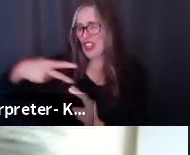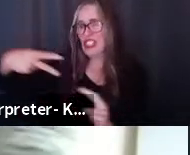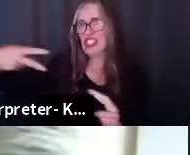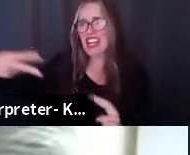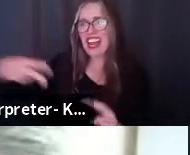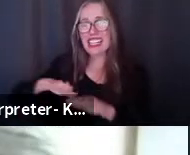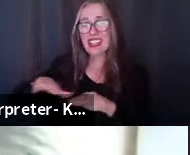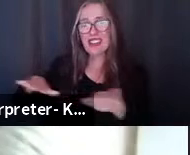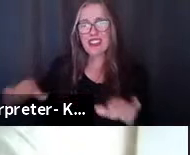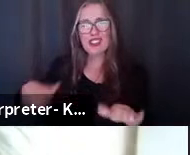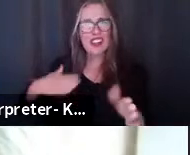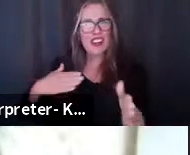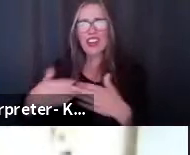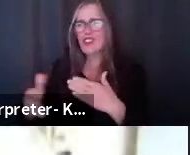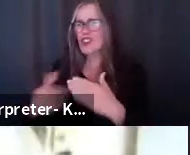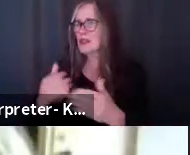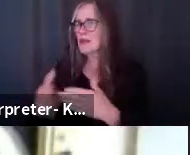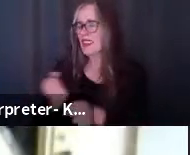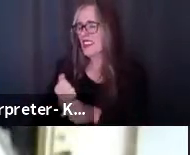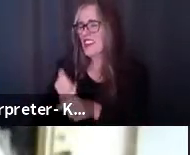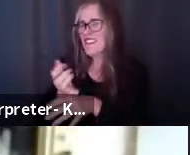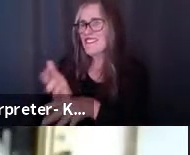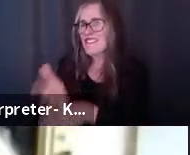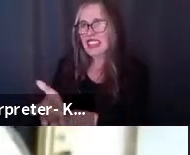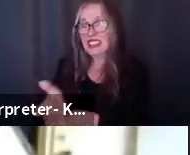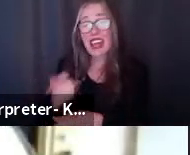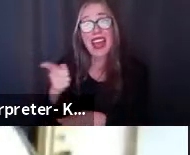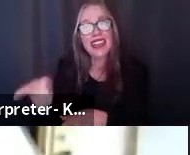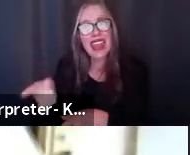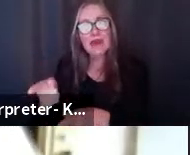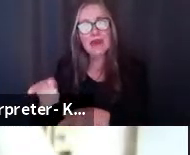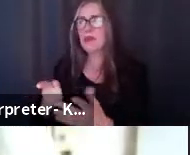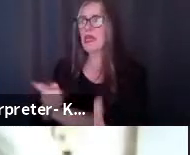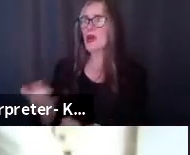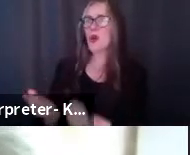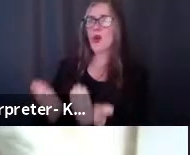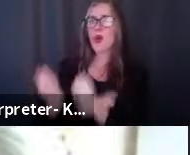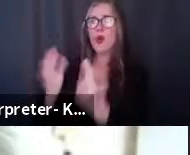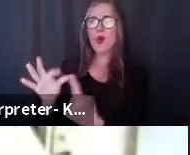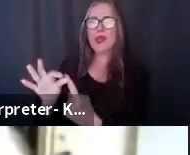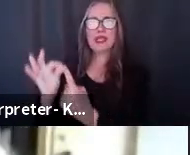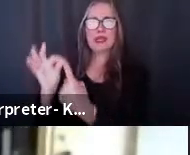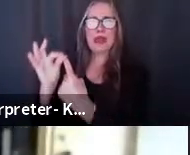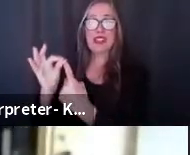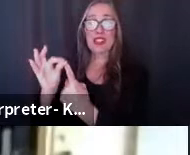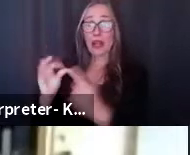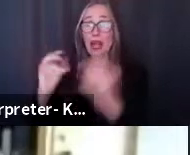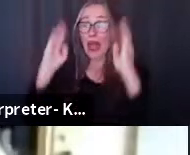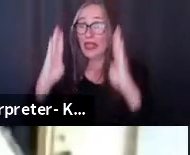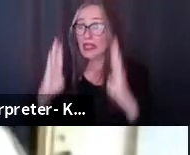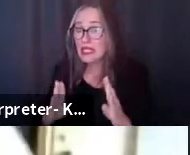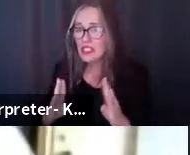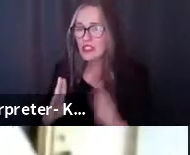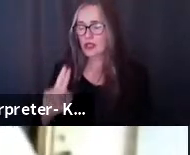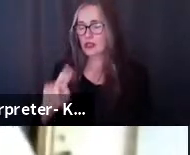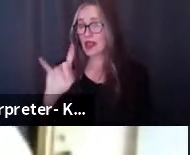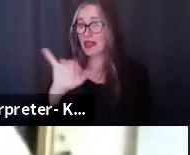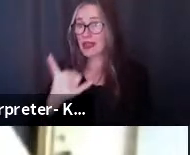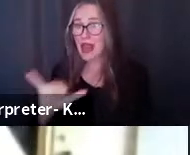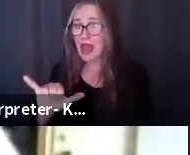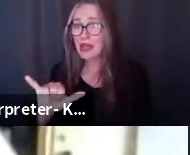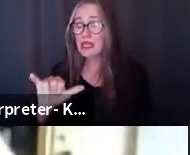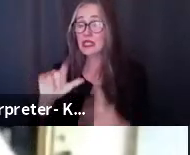biological effect those kids would be treated as if they were special by their teachers their nannies their tutors